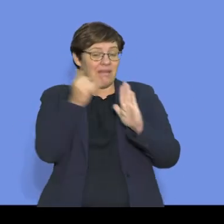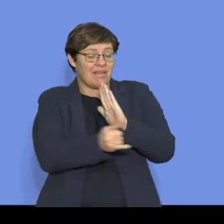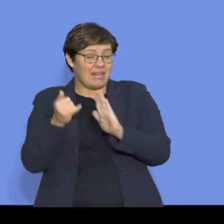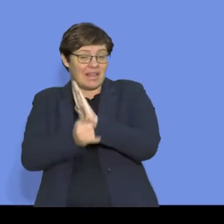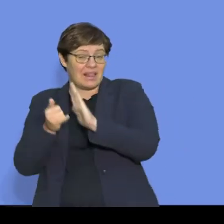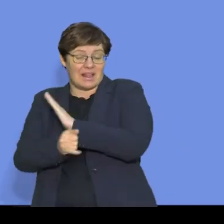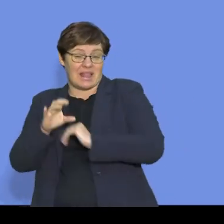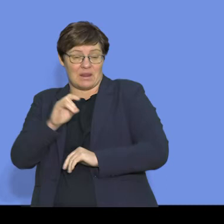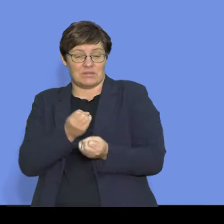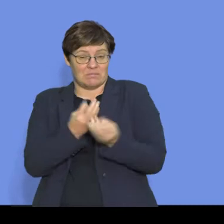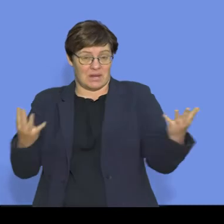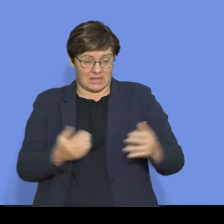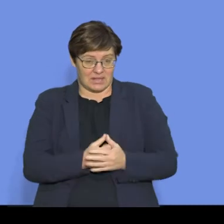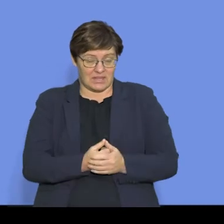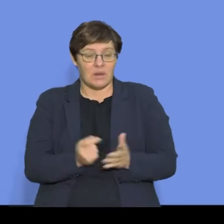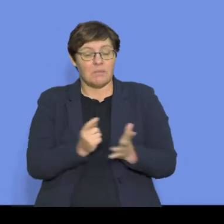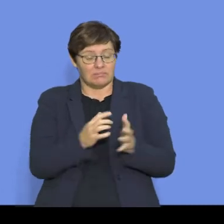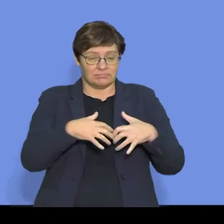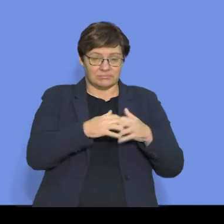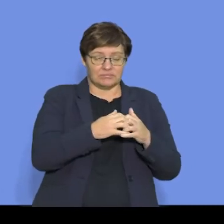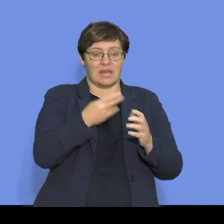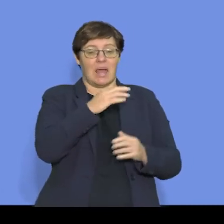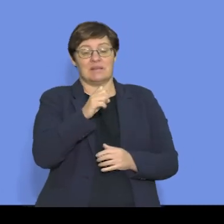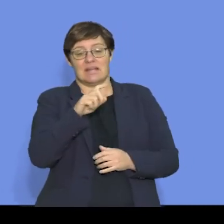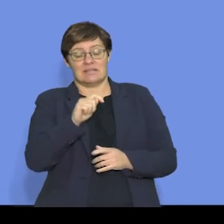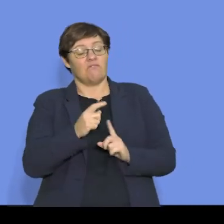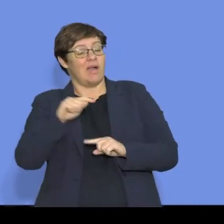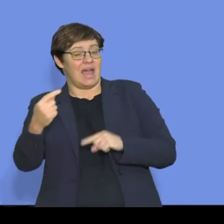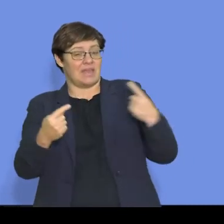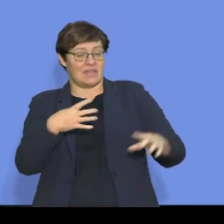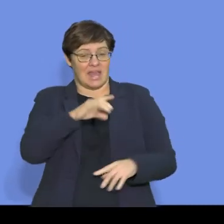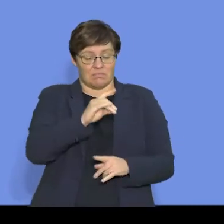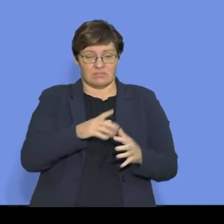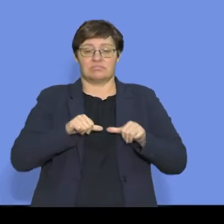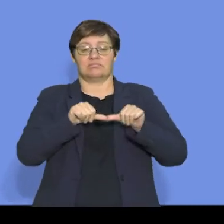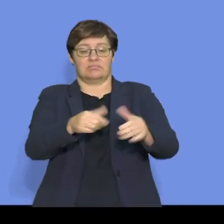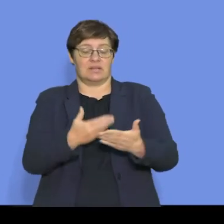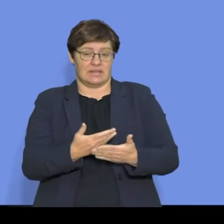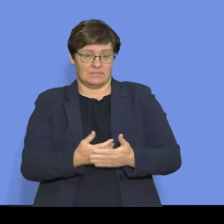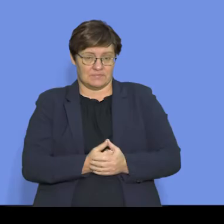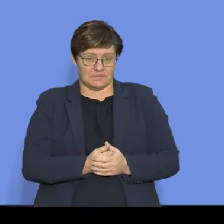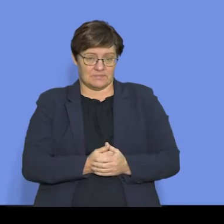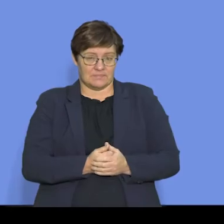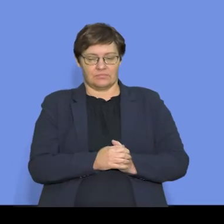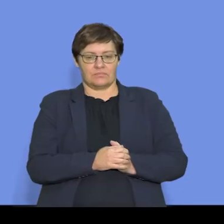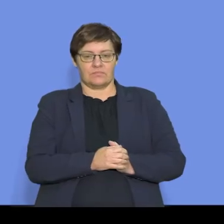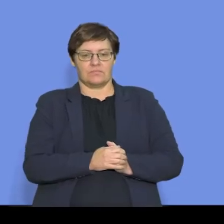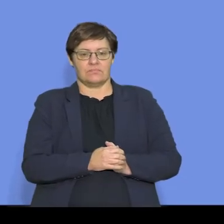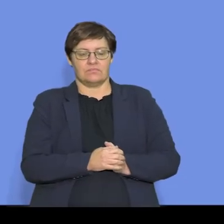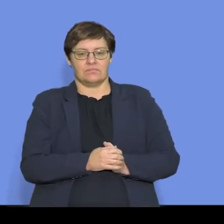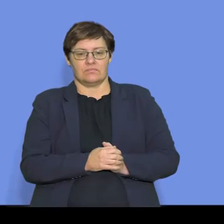many animals, but they also open up habitats for other animals to survive.